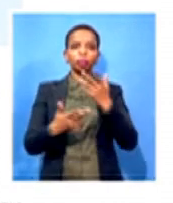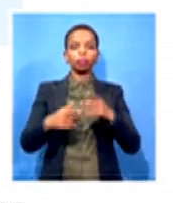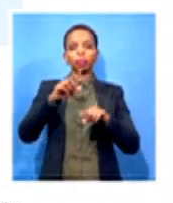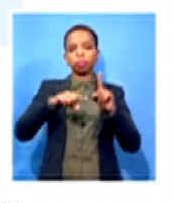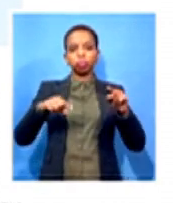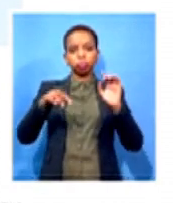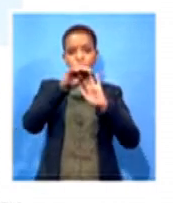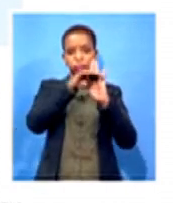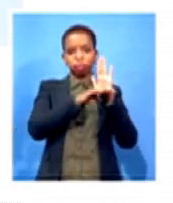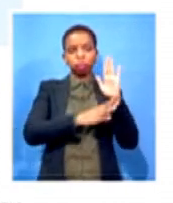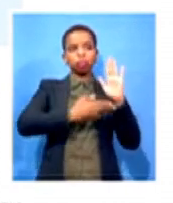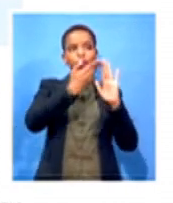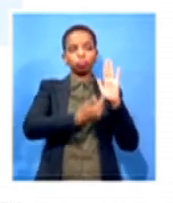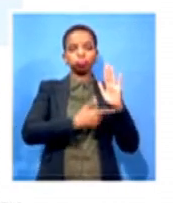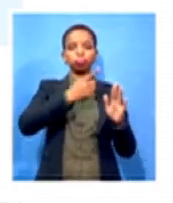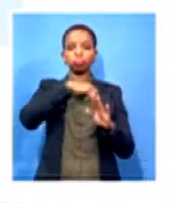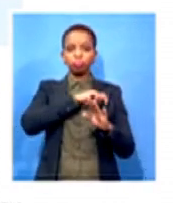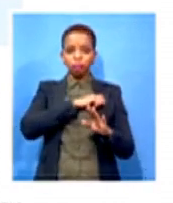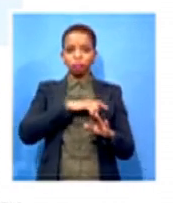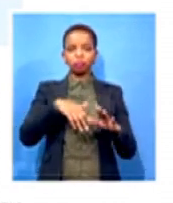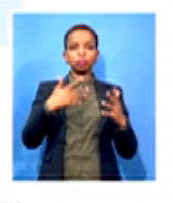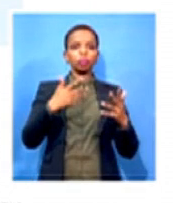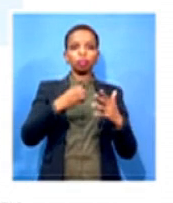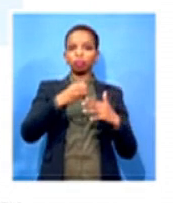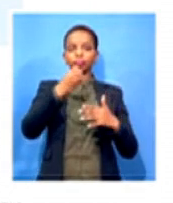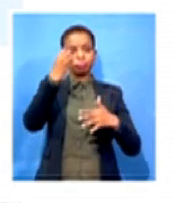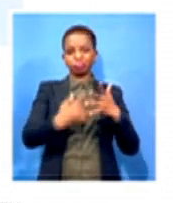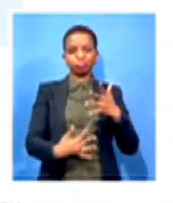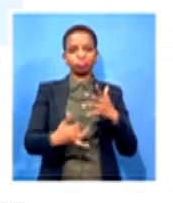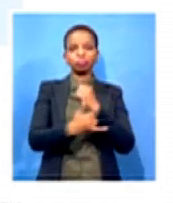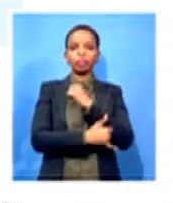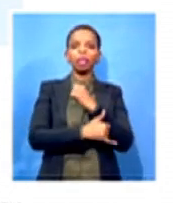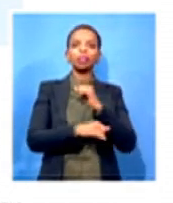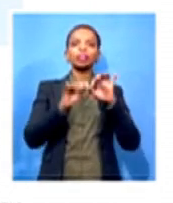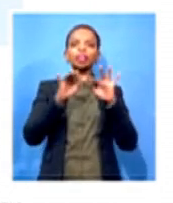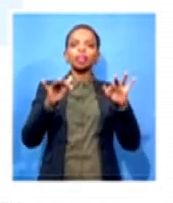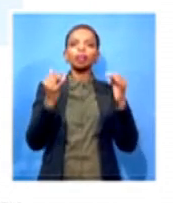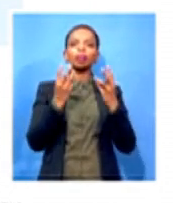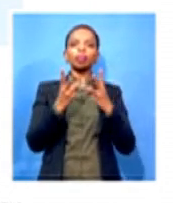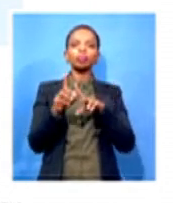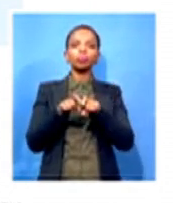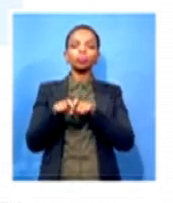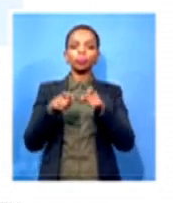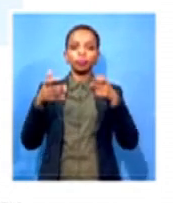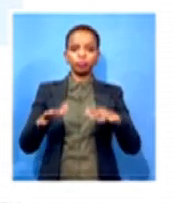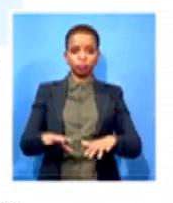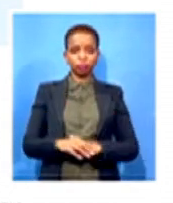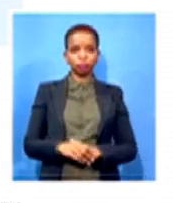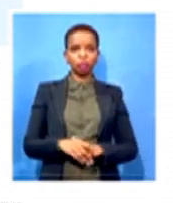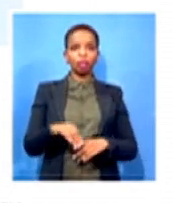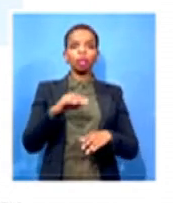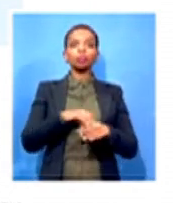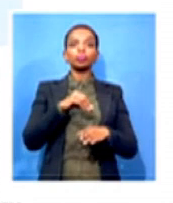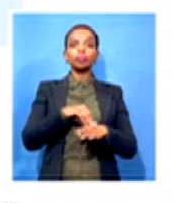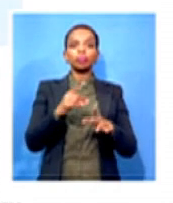varying number of people who were tested. So looking at Sweden, the results that there were no differences